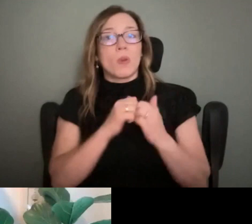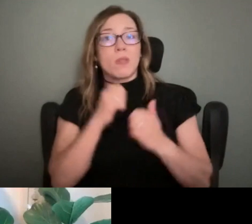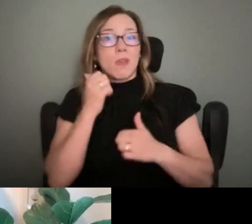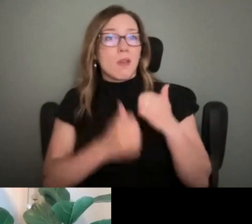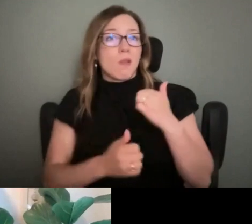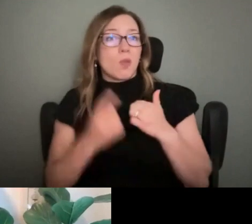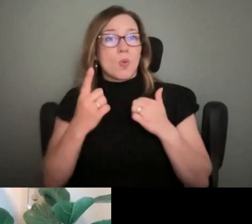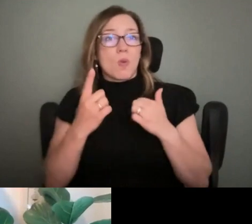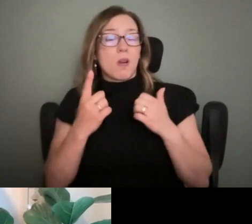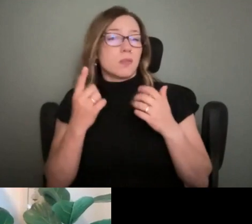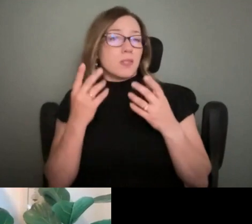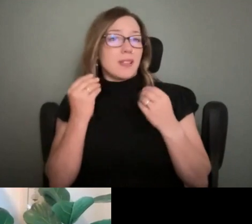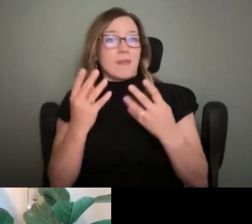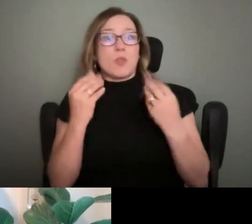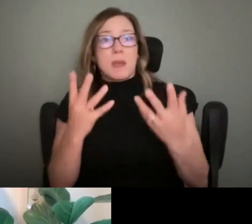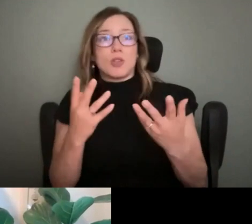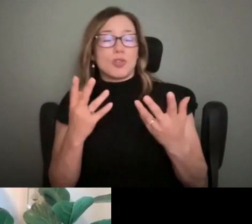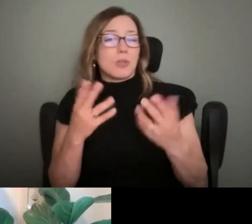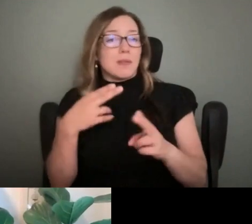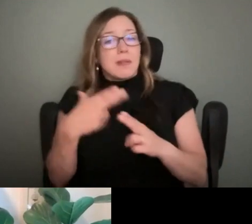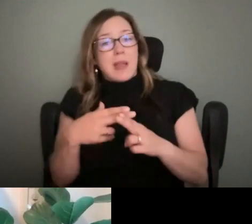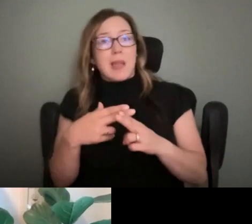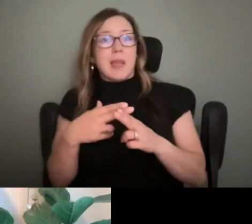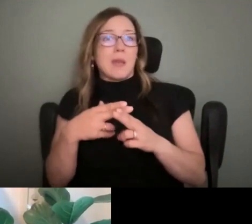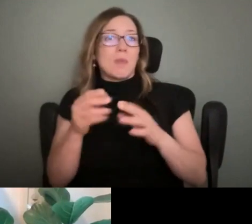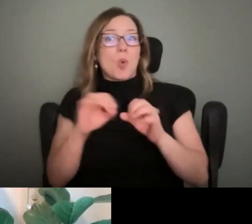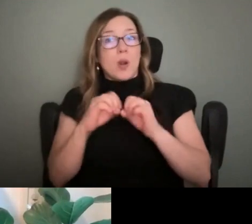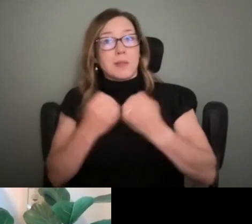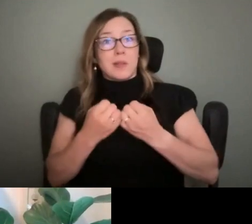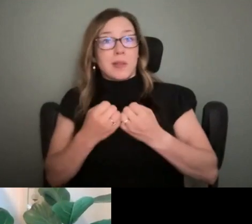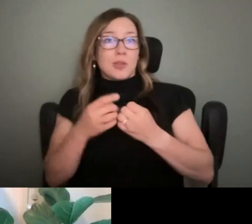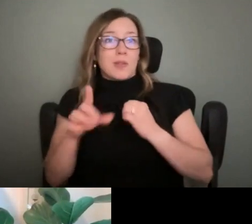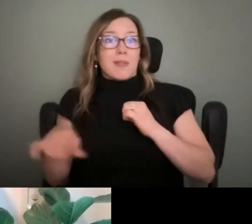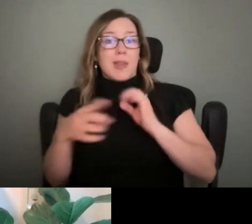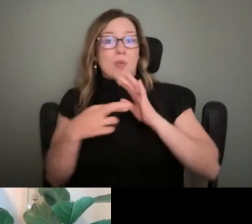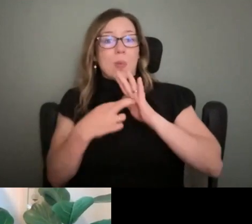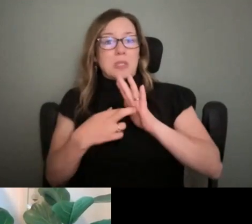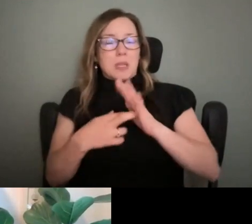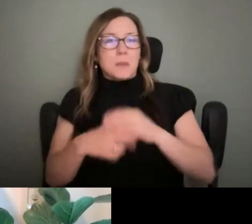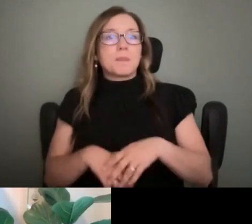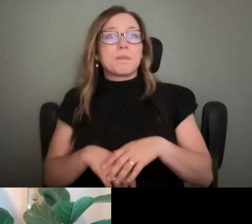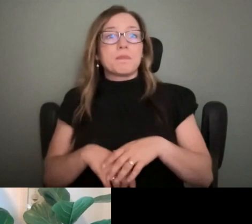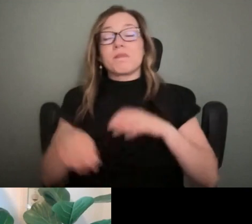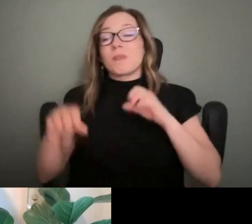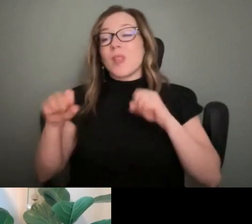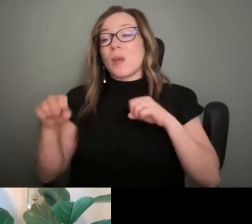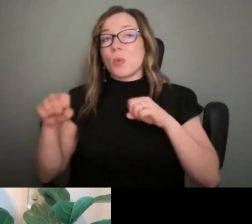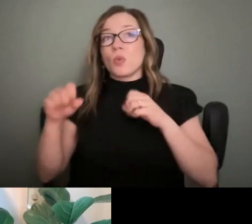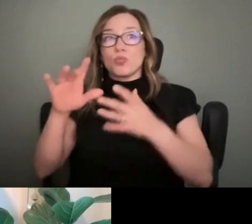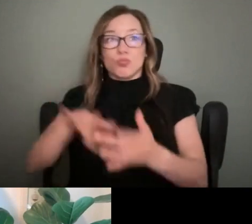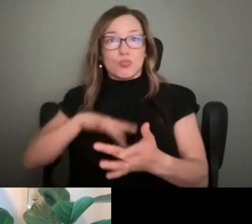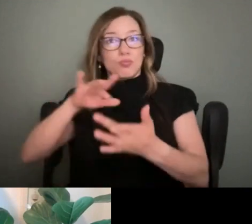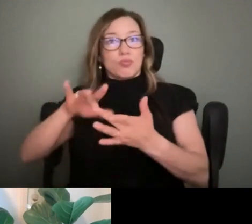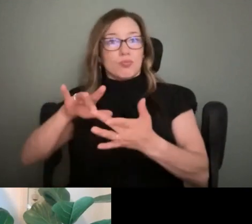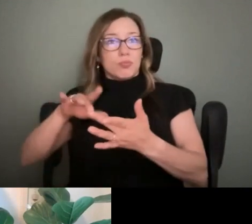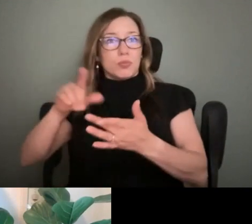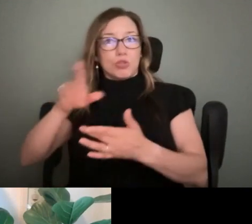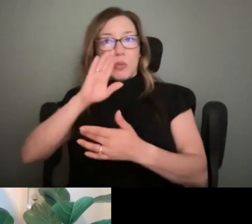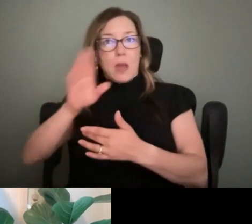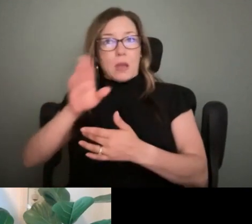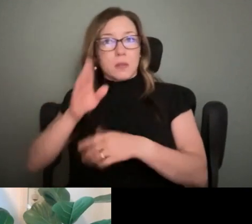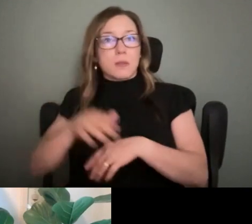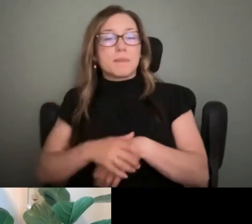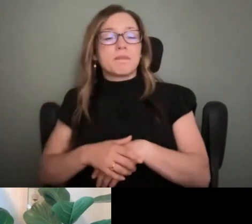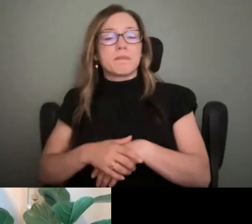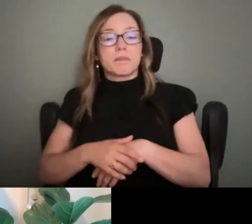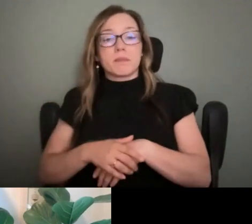everyone's information, name, and organization they represent. And you're able to reach out to them directly. You're able to